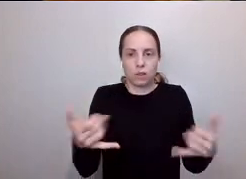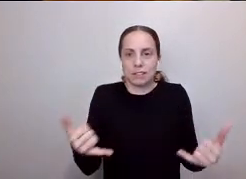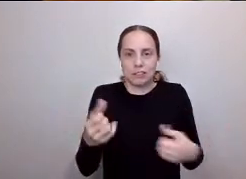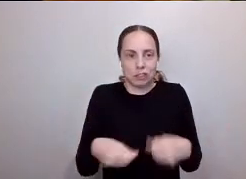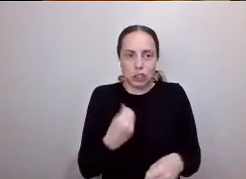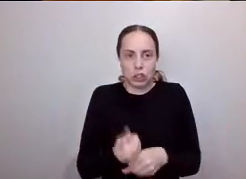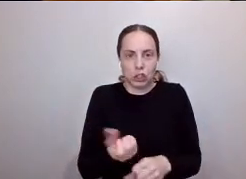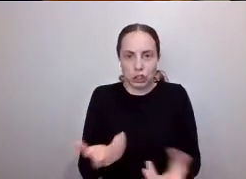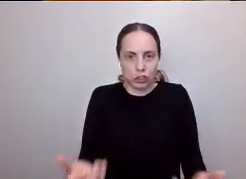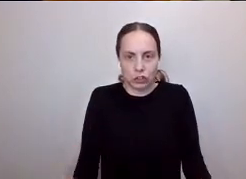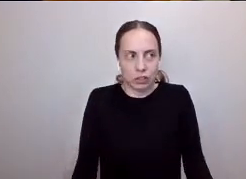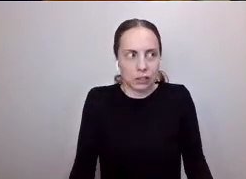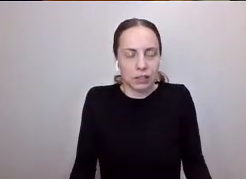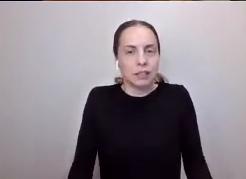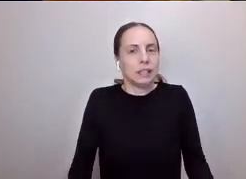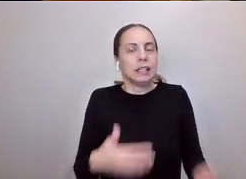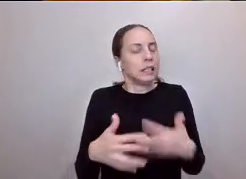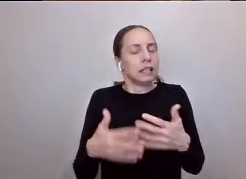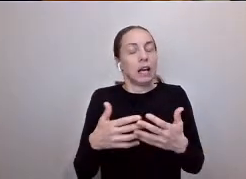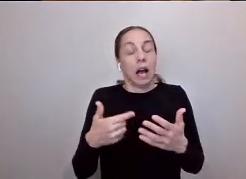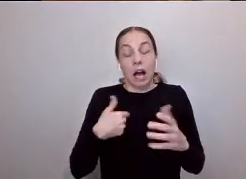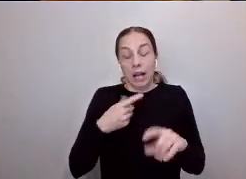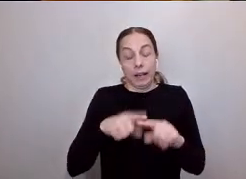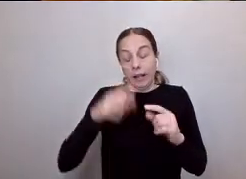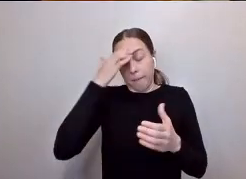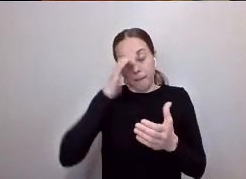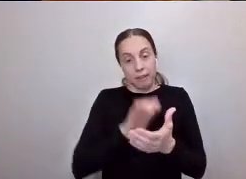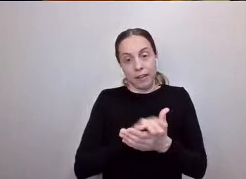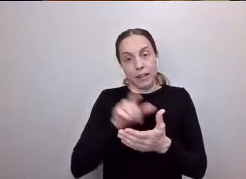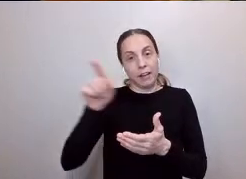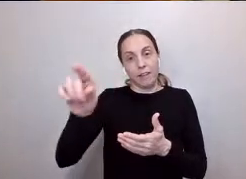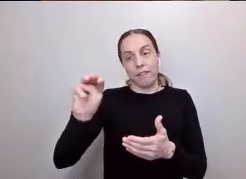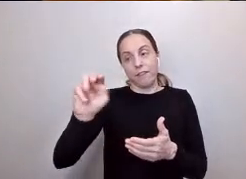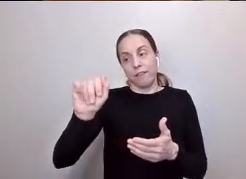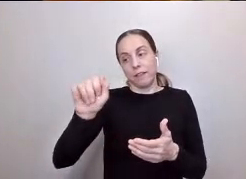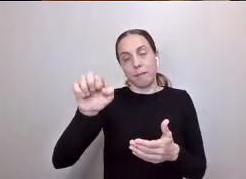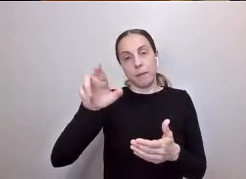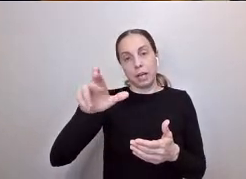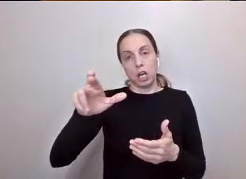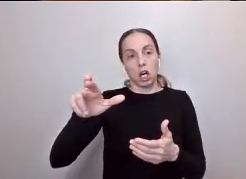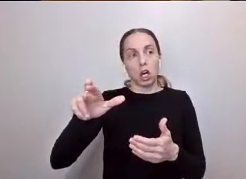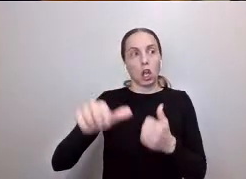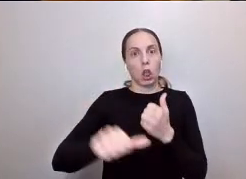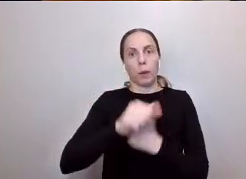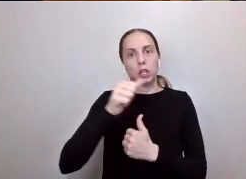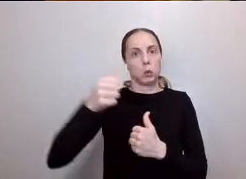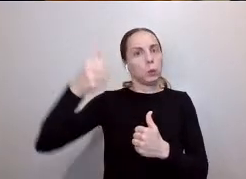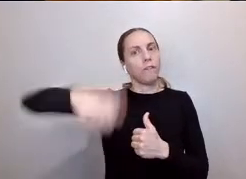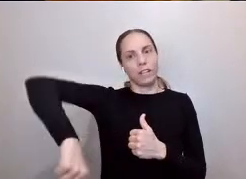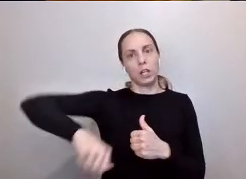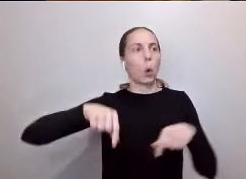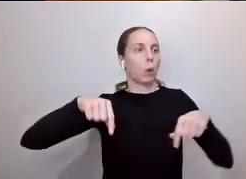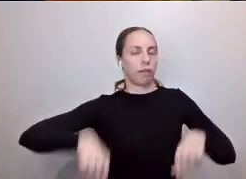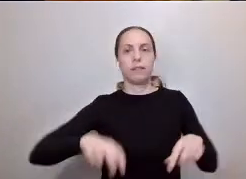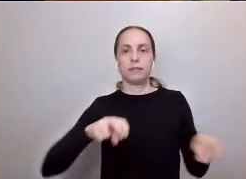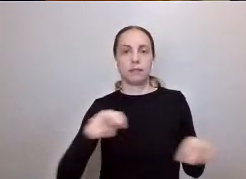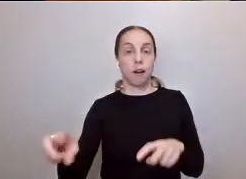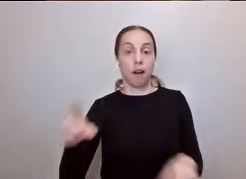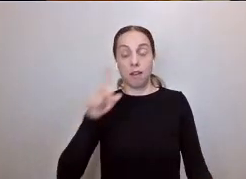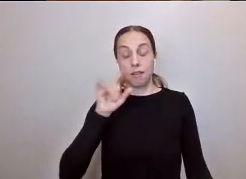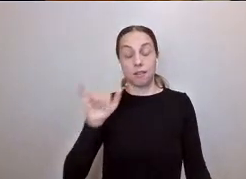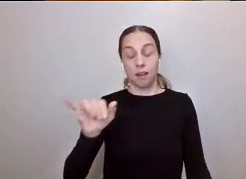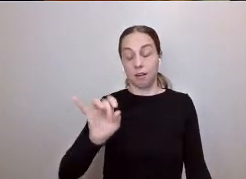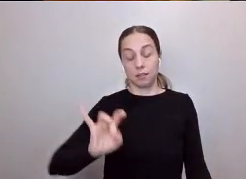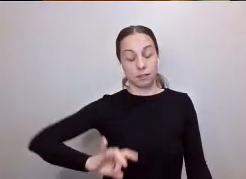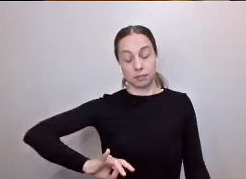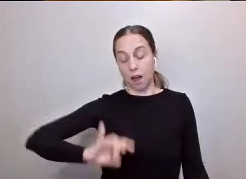mayor threatened a veto over this topic. I think that it is outrageous. I think that it is really a strange approach